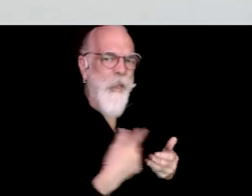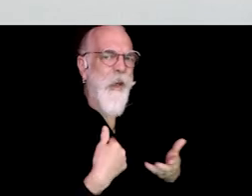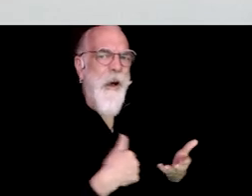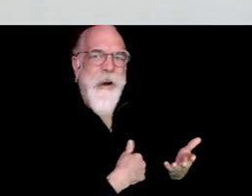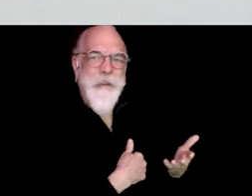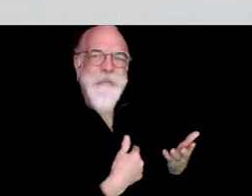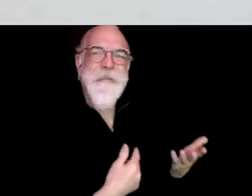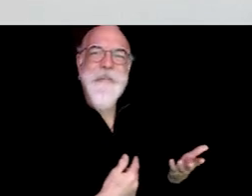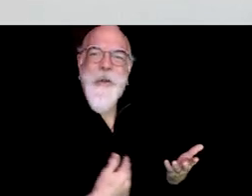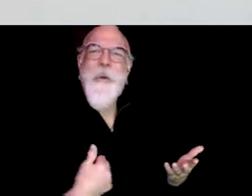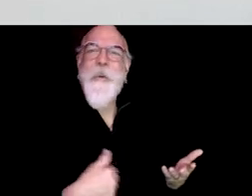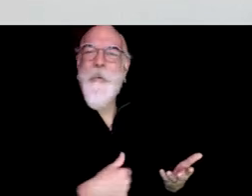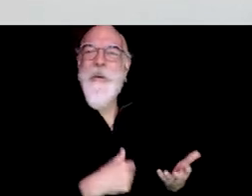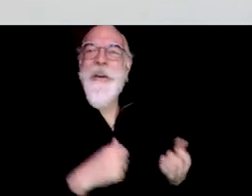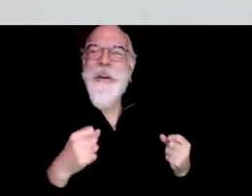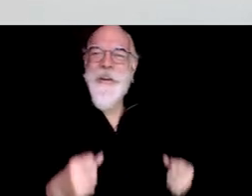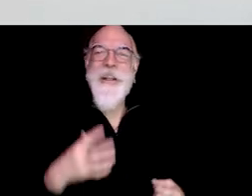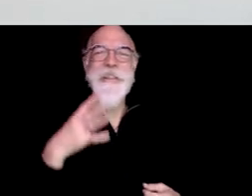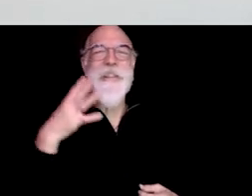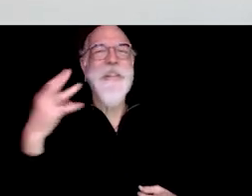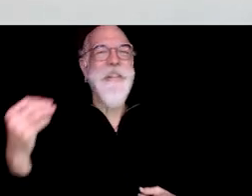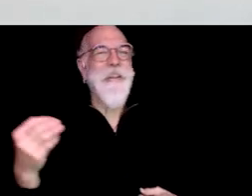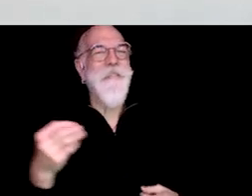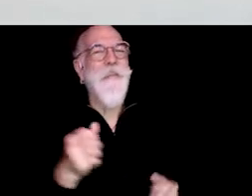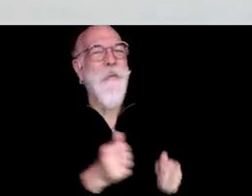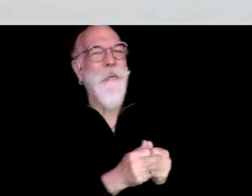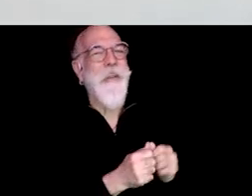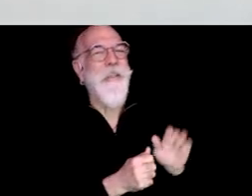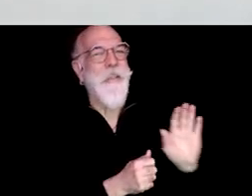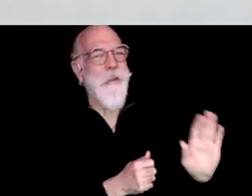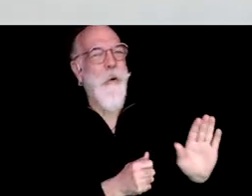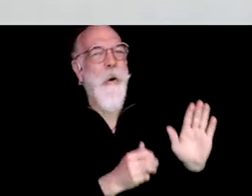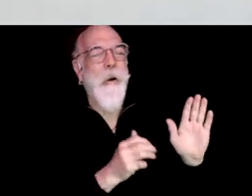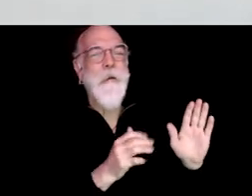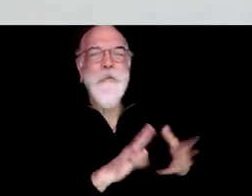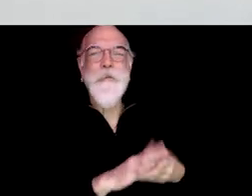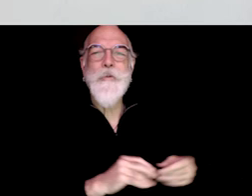and sort of sending us out with this